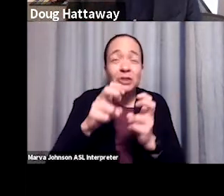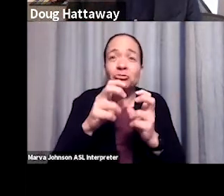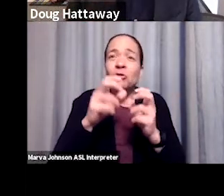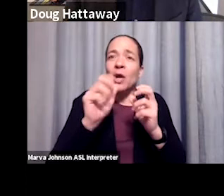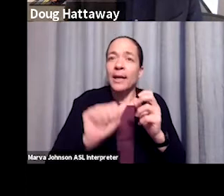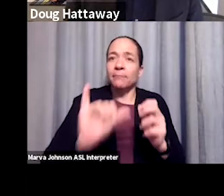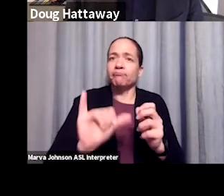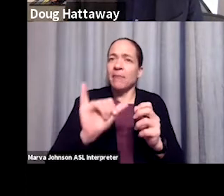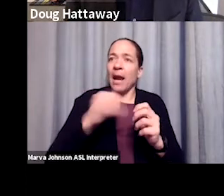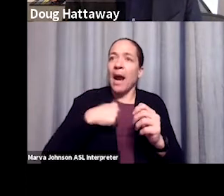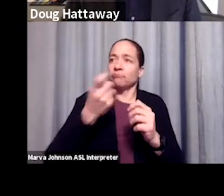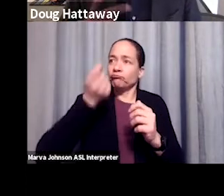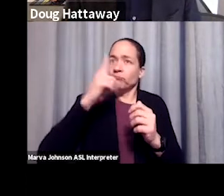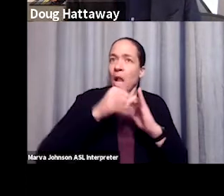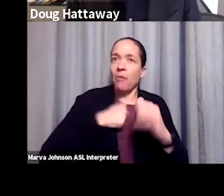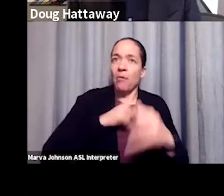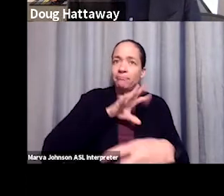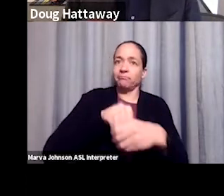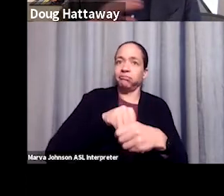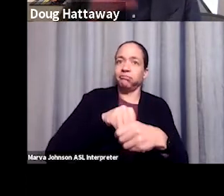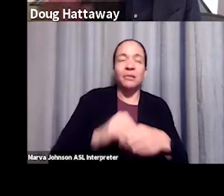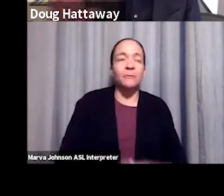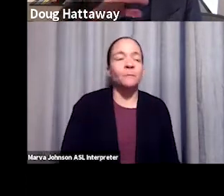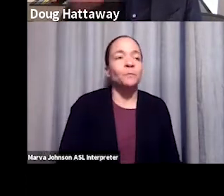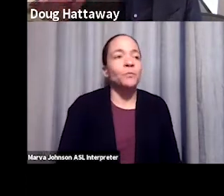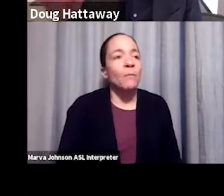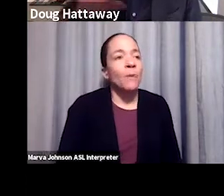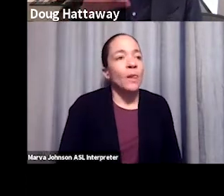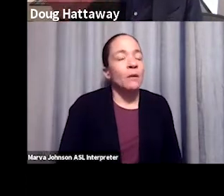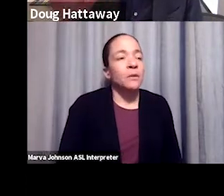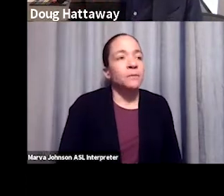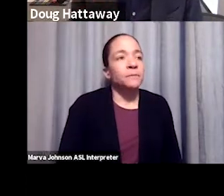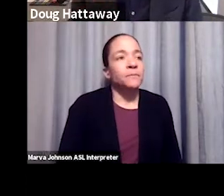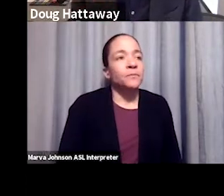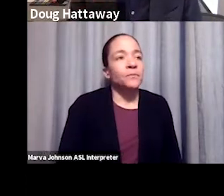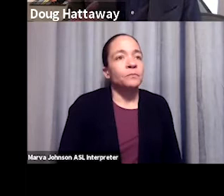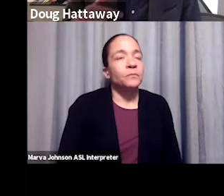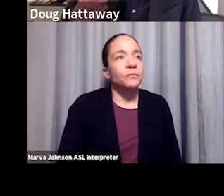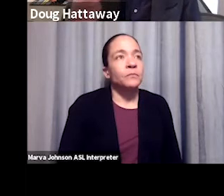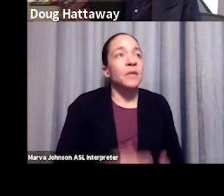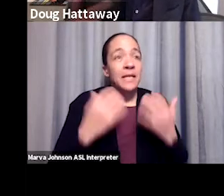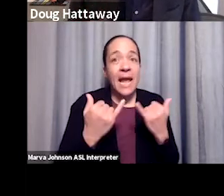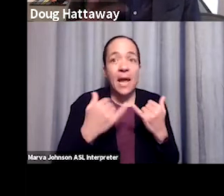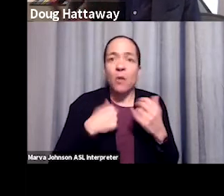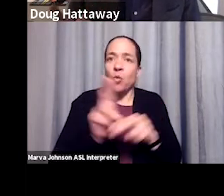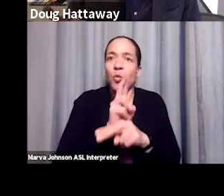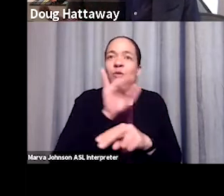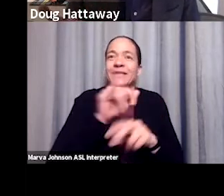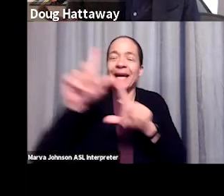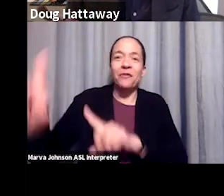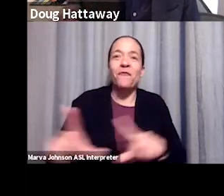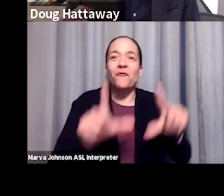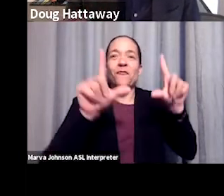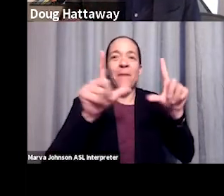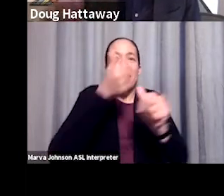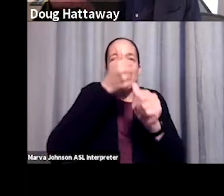big idea. So we use that literally to frame every communication. And I'll break that down for you. Next